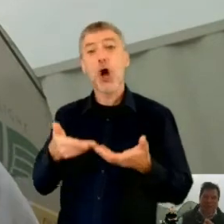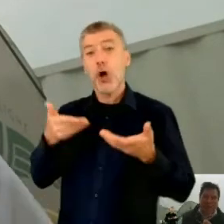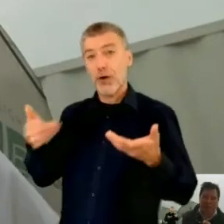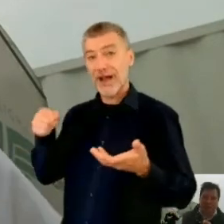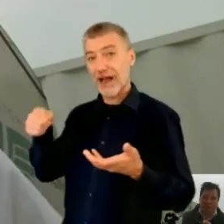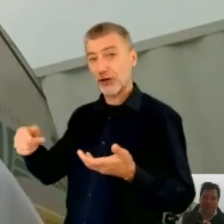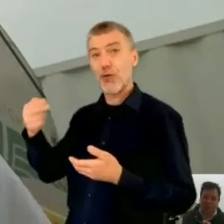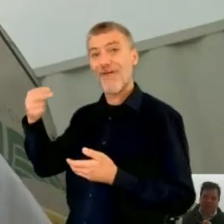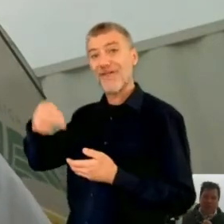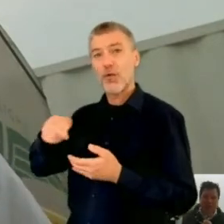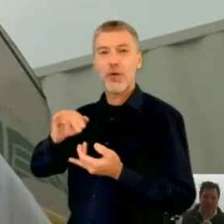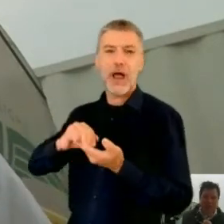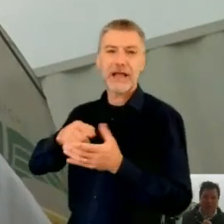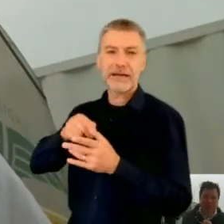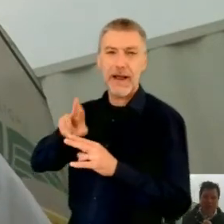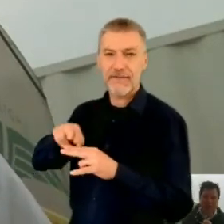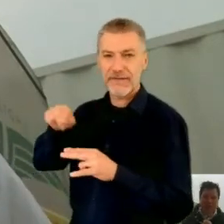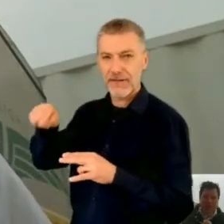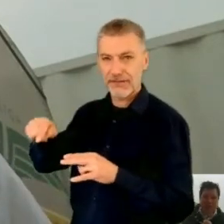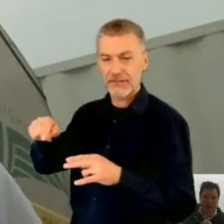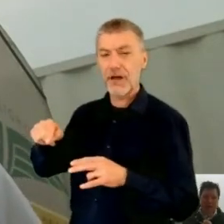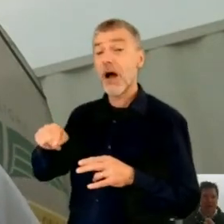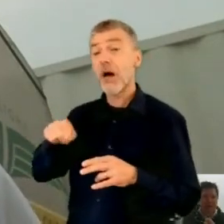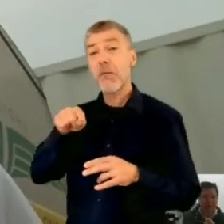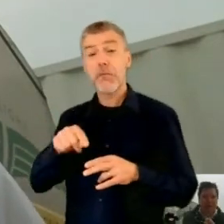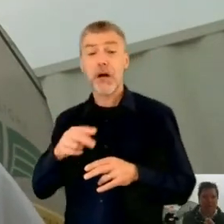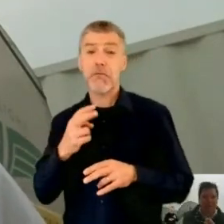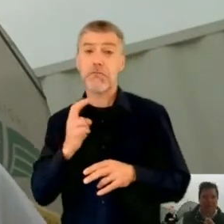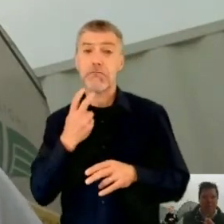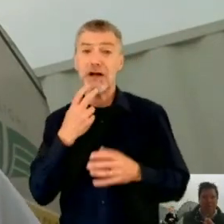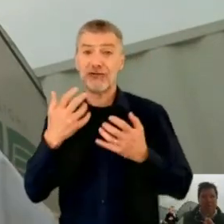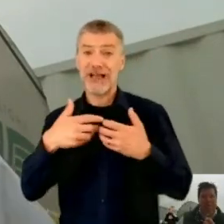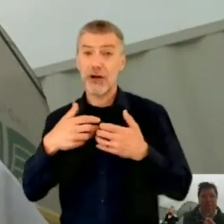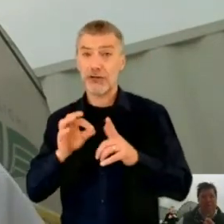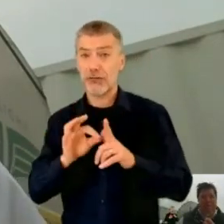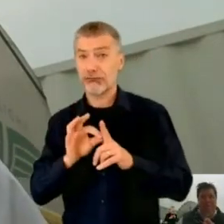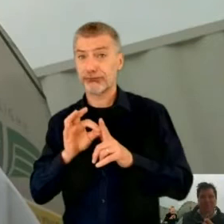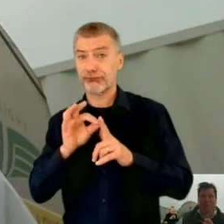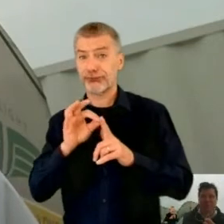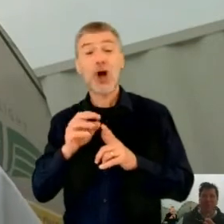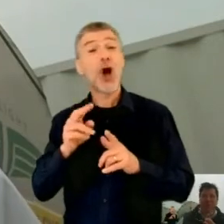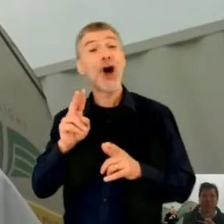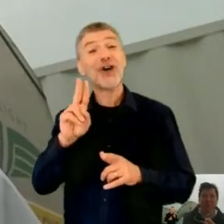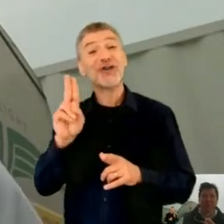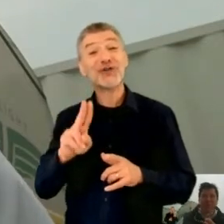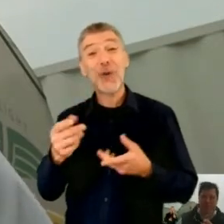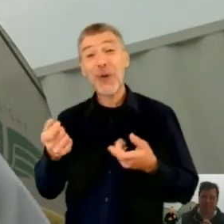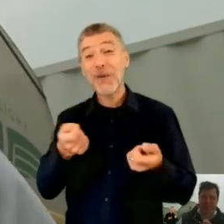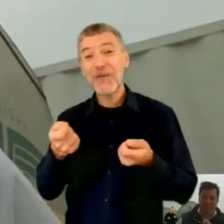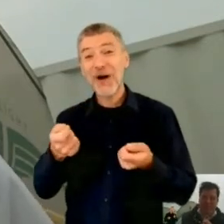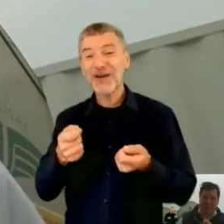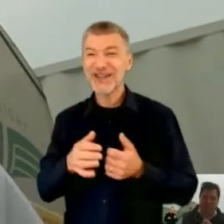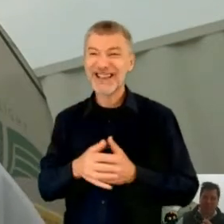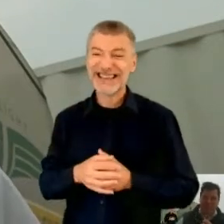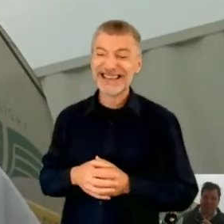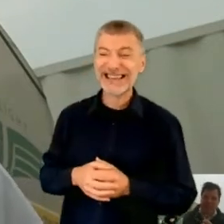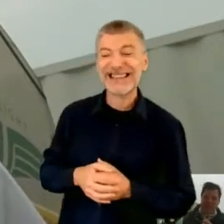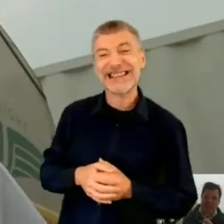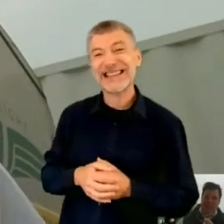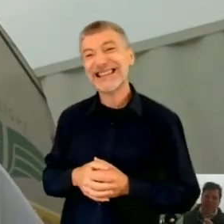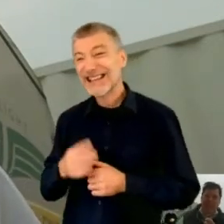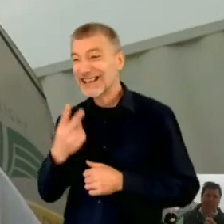getting better every year. So at the minute, I think a school bus, it might be 2030, it might be too